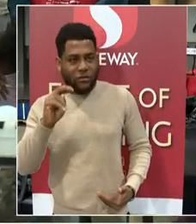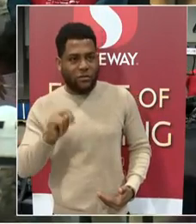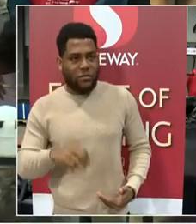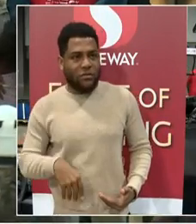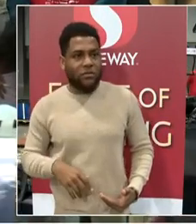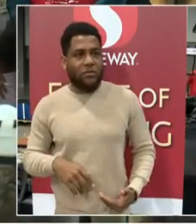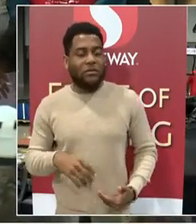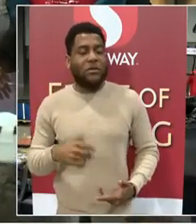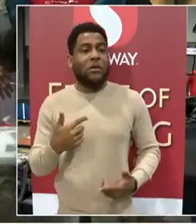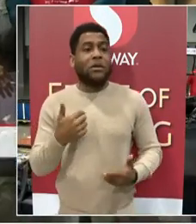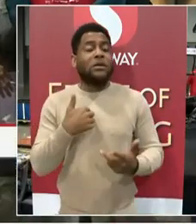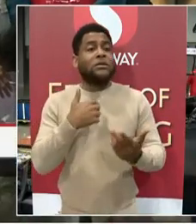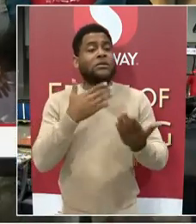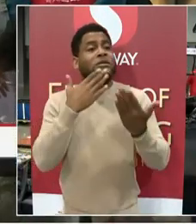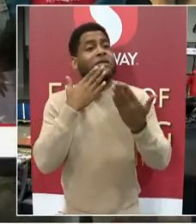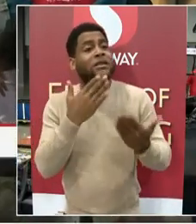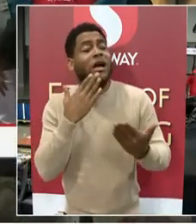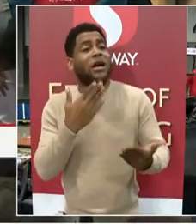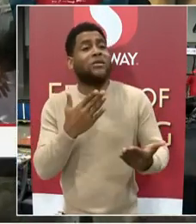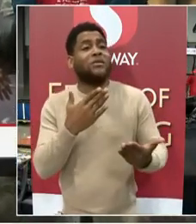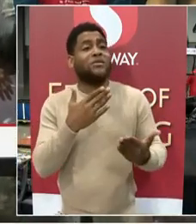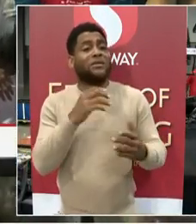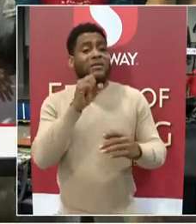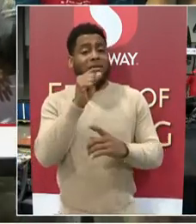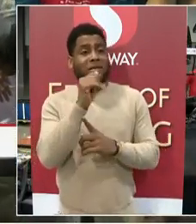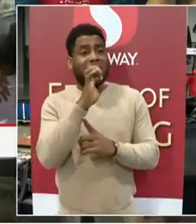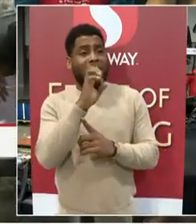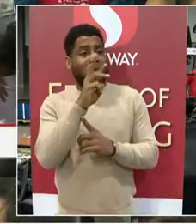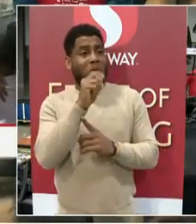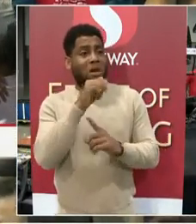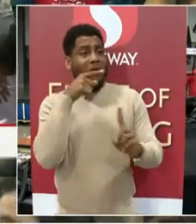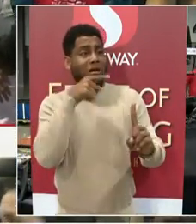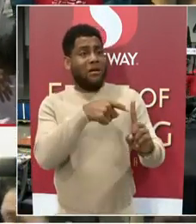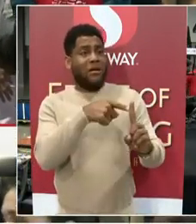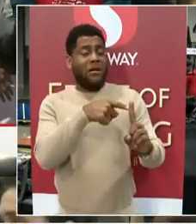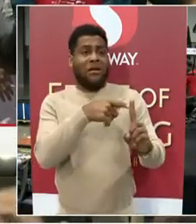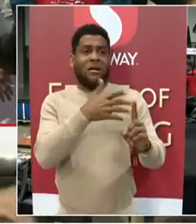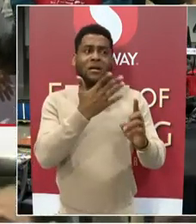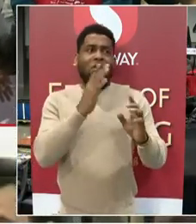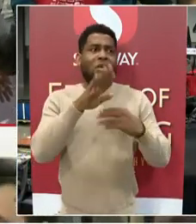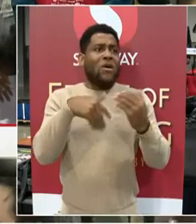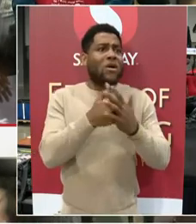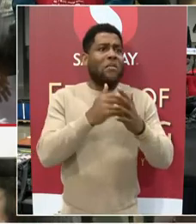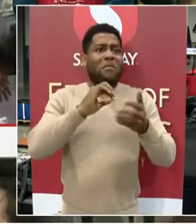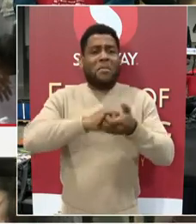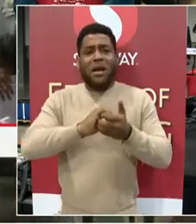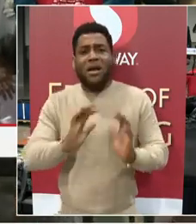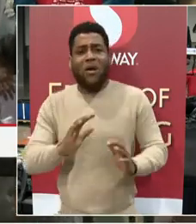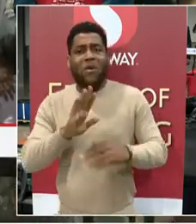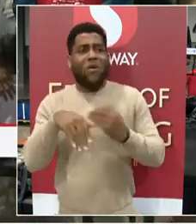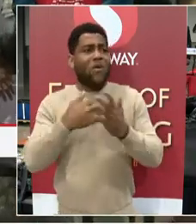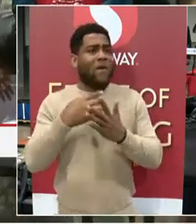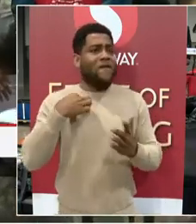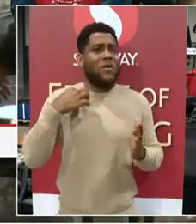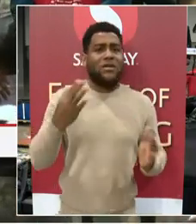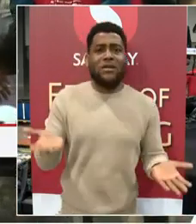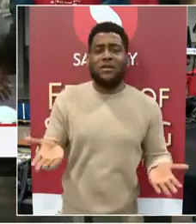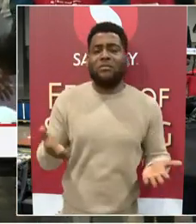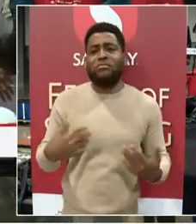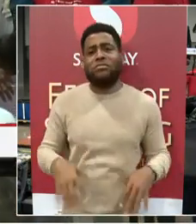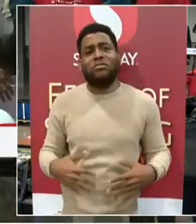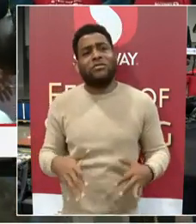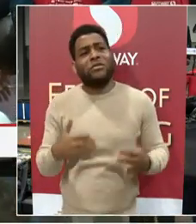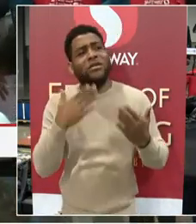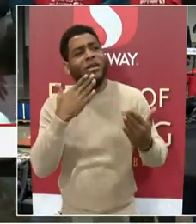you to Safeway and all of the partners, and especially all of the volunteers who are here today. It's so great to have this event back in person for